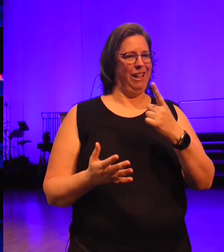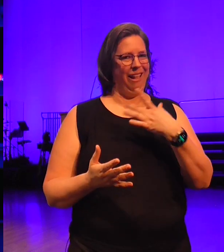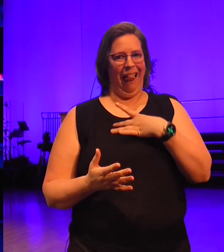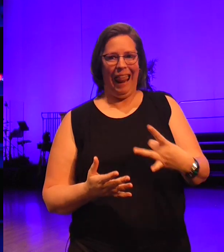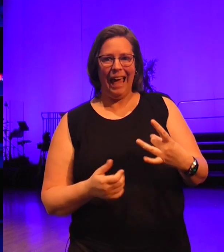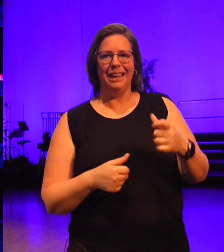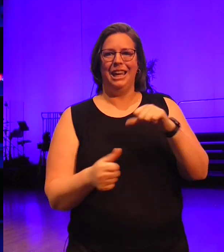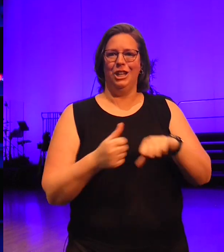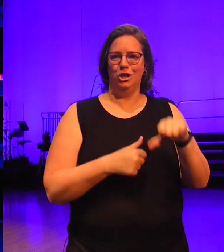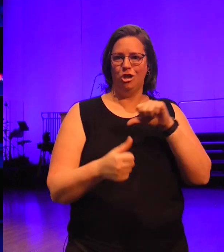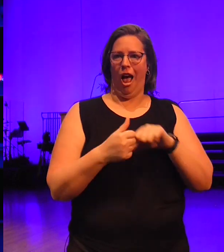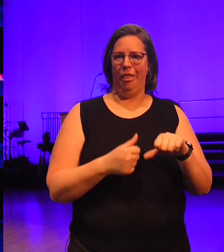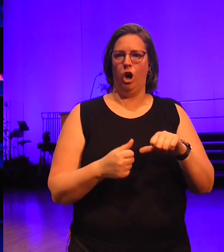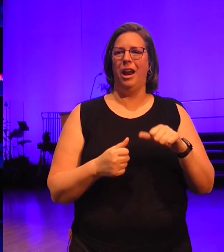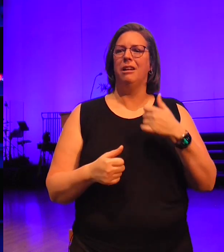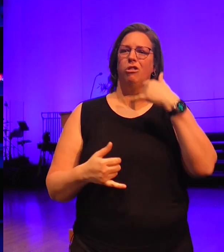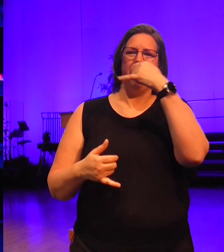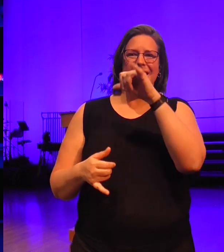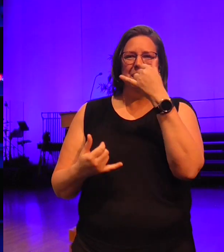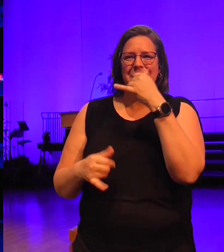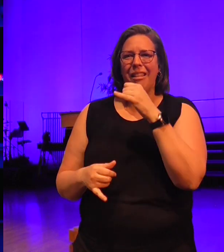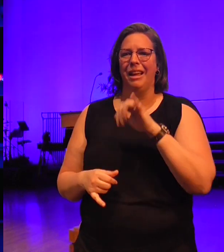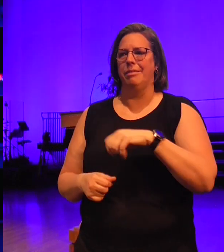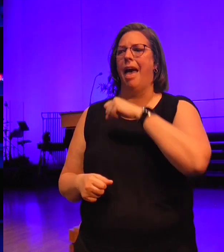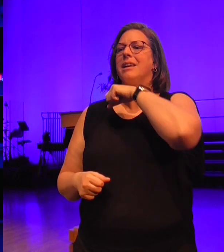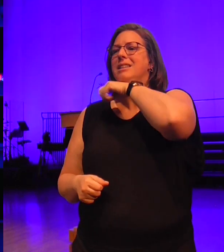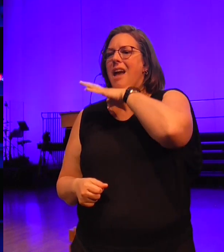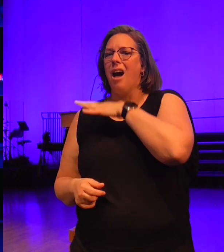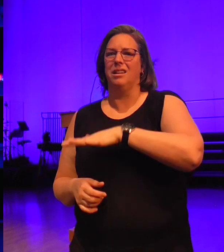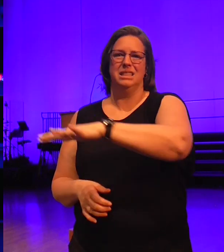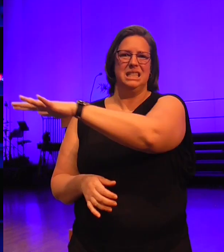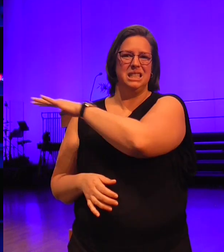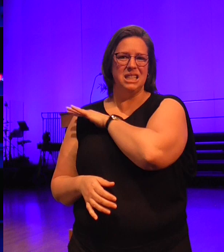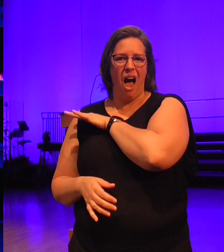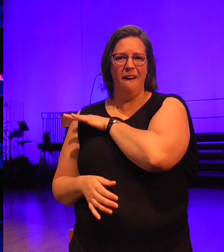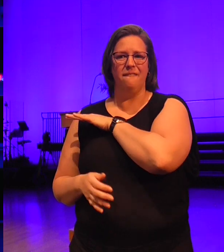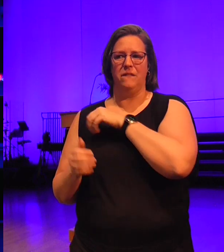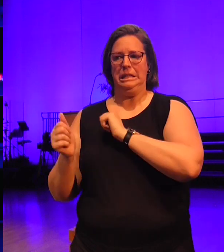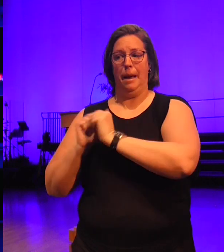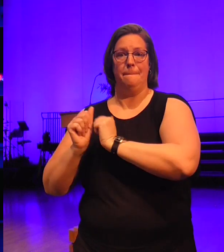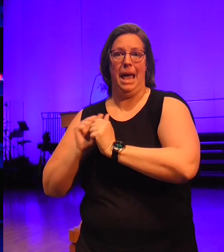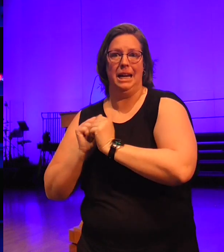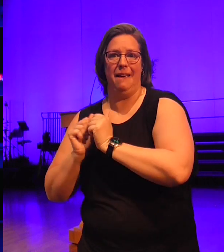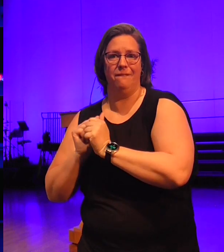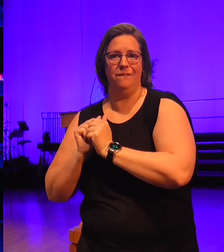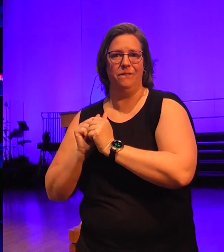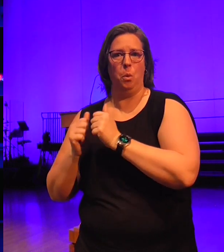yuck consciousness can be when it drives us into being competitive with one another.